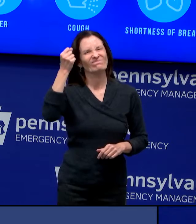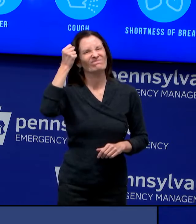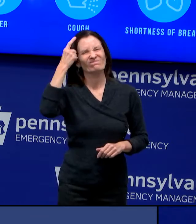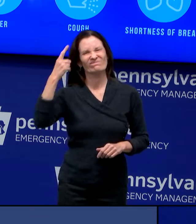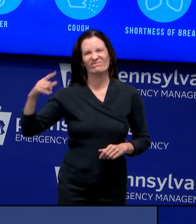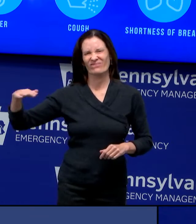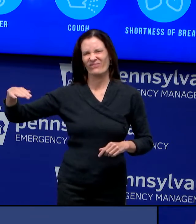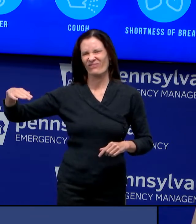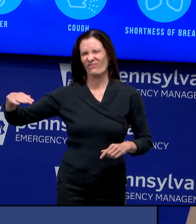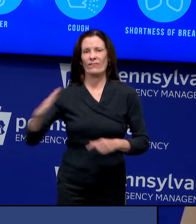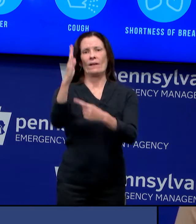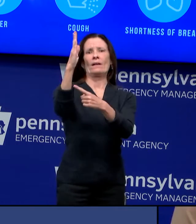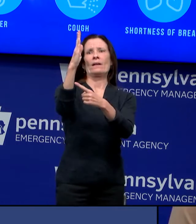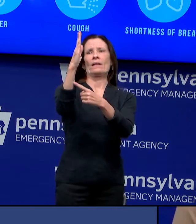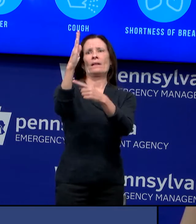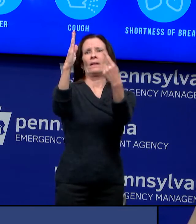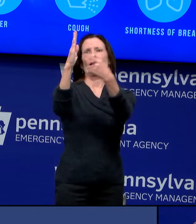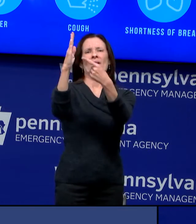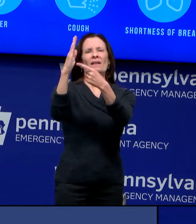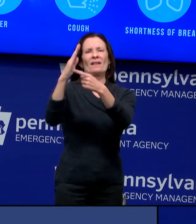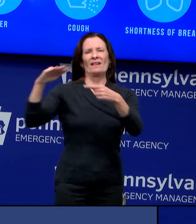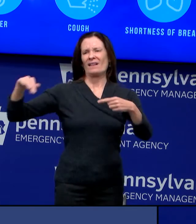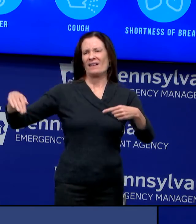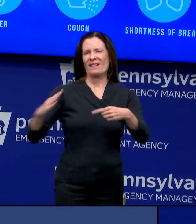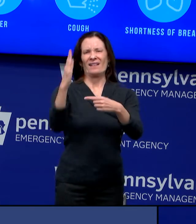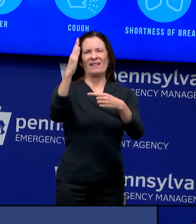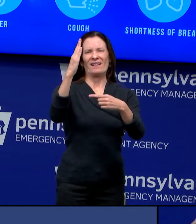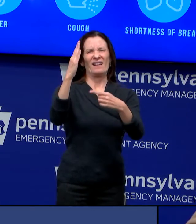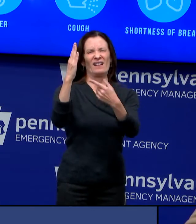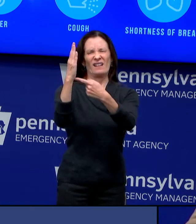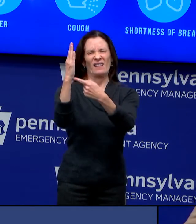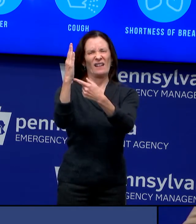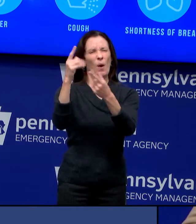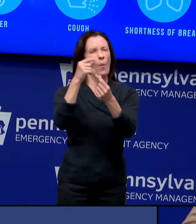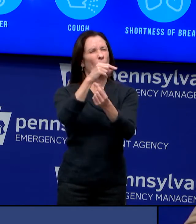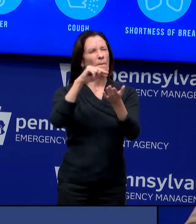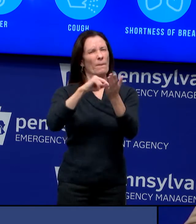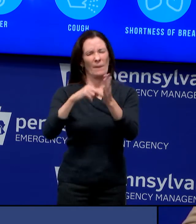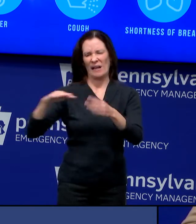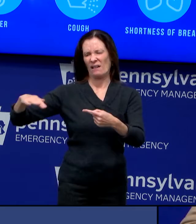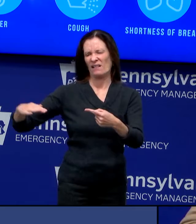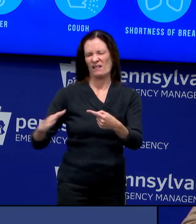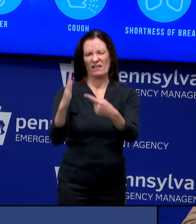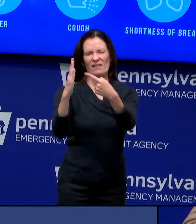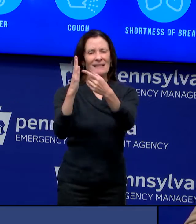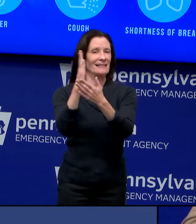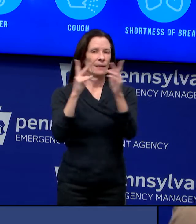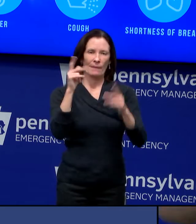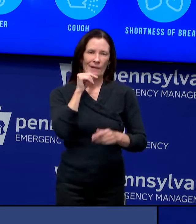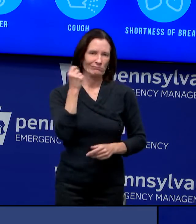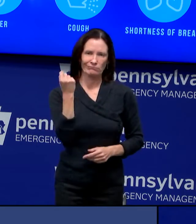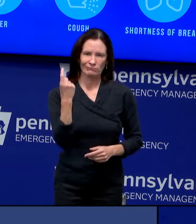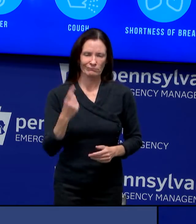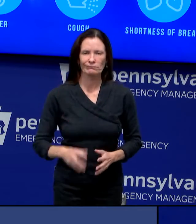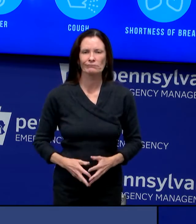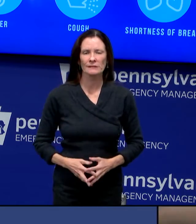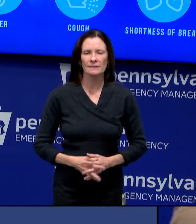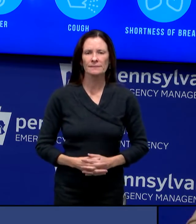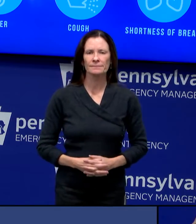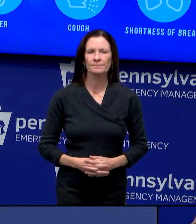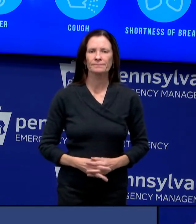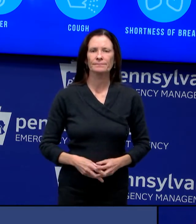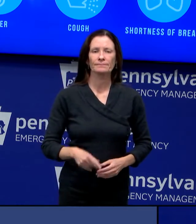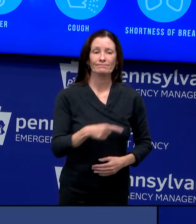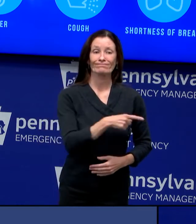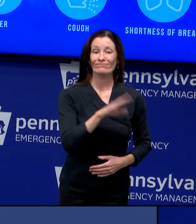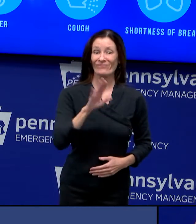Sure. Well, so previously, the virus was increasing at an exponential rate, which